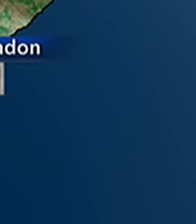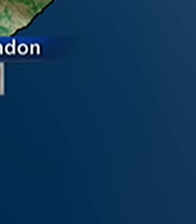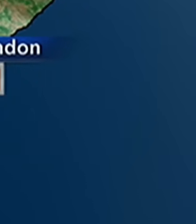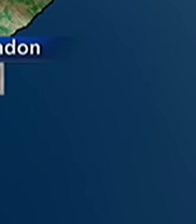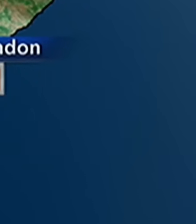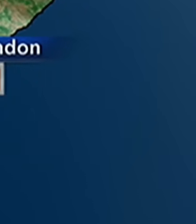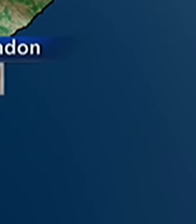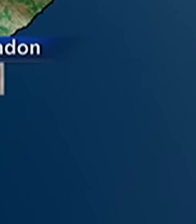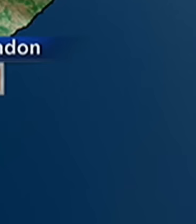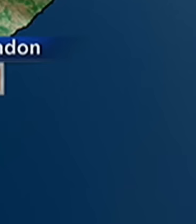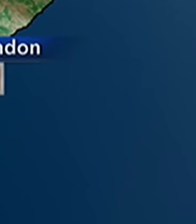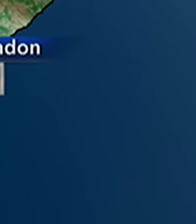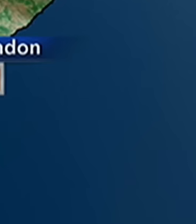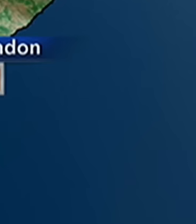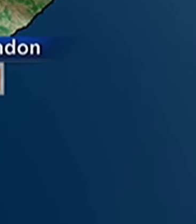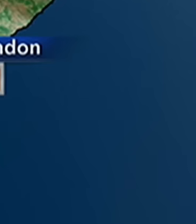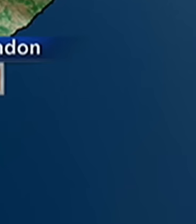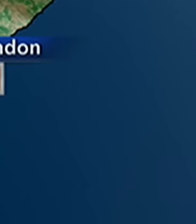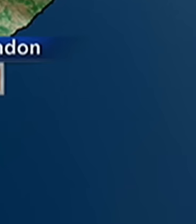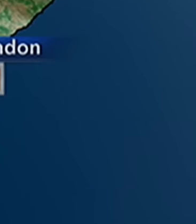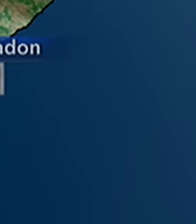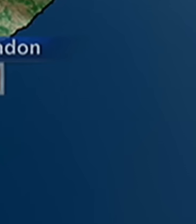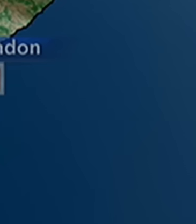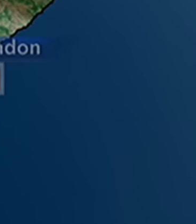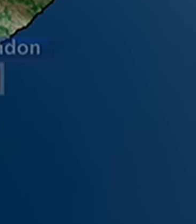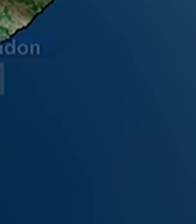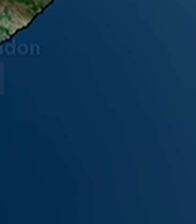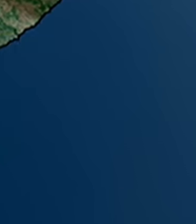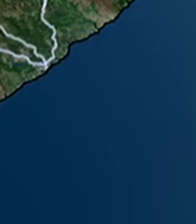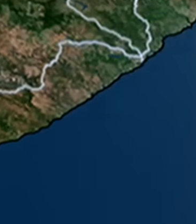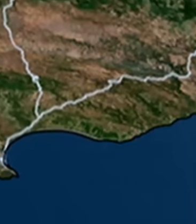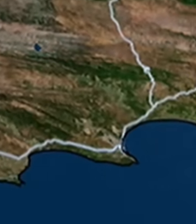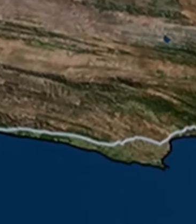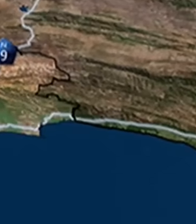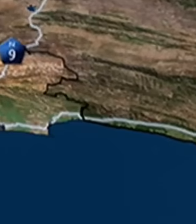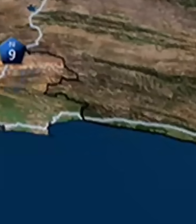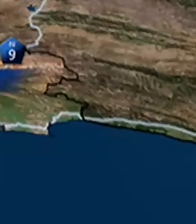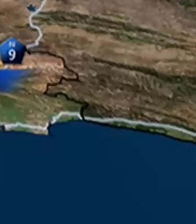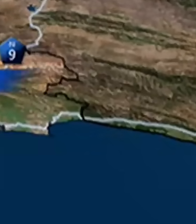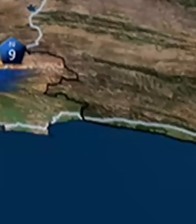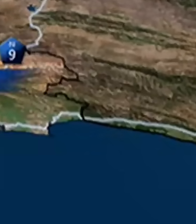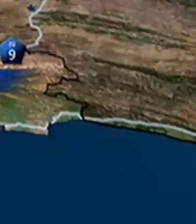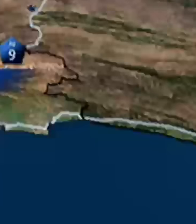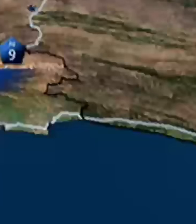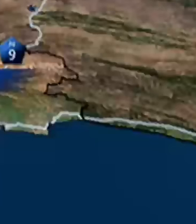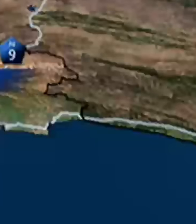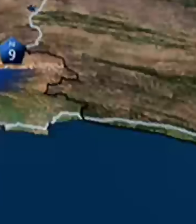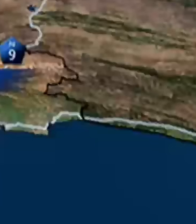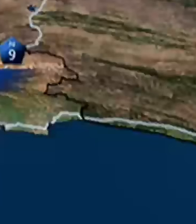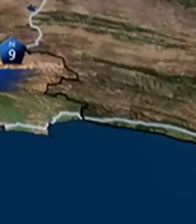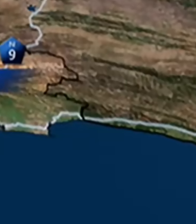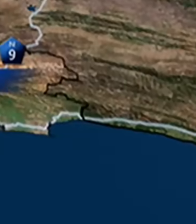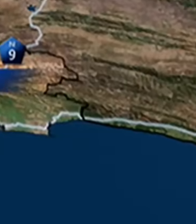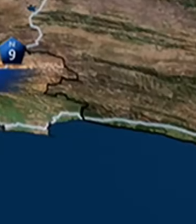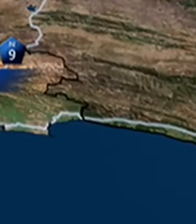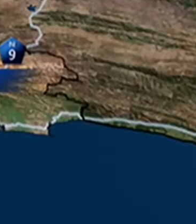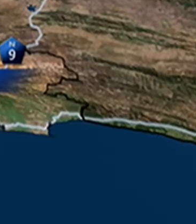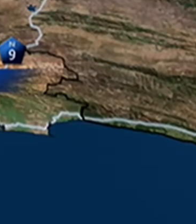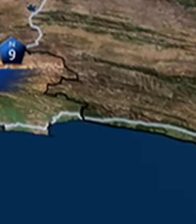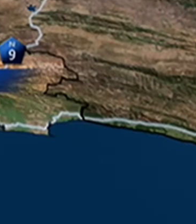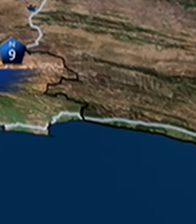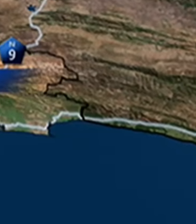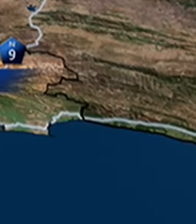ka haro ho qumba le hona ka haro mthata di kgrate di rita ho mashome a mararo a metso e mmedi ka ofela boholo ba ka bo prima le teng o tla tlhotshetse